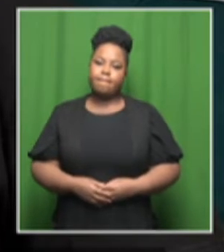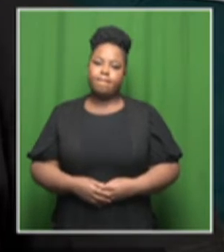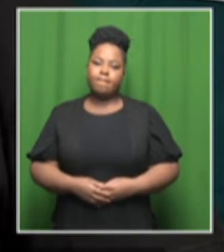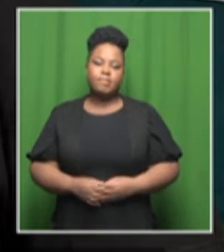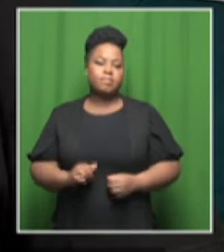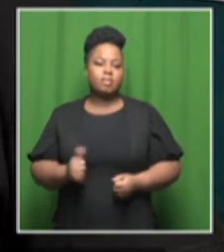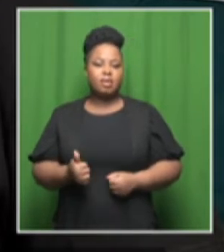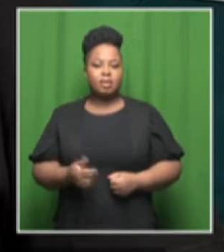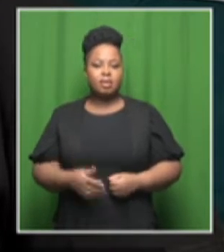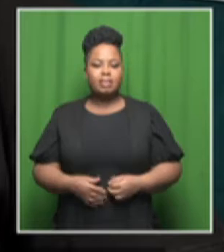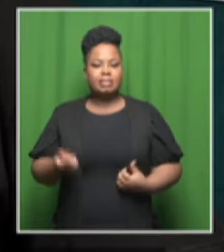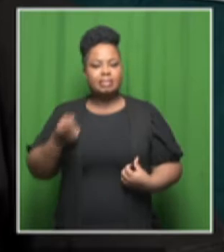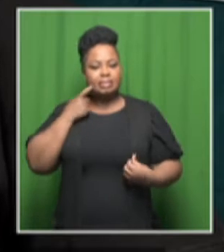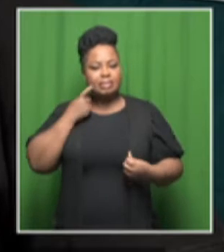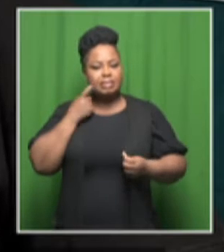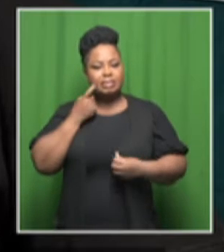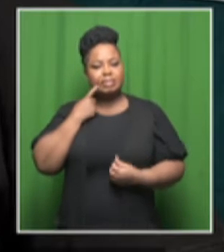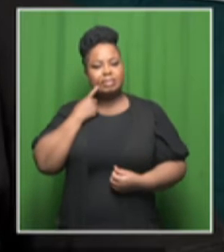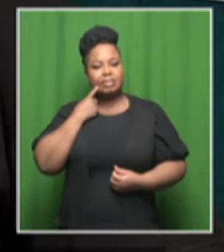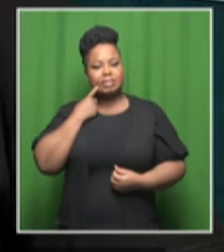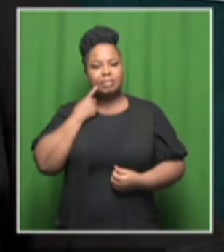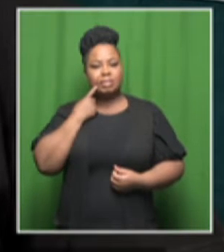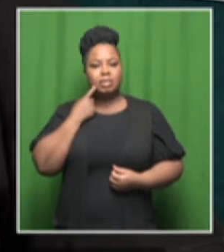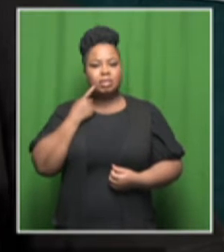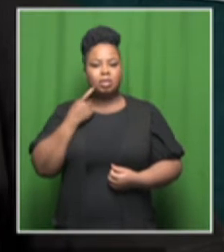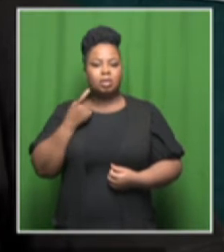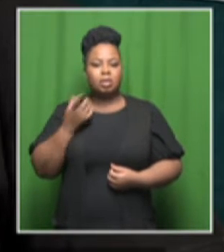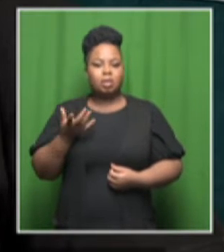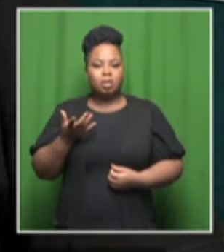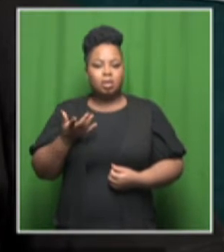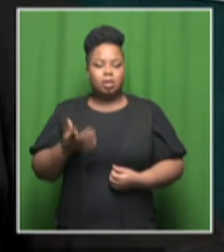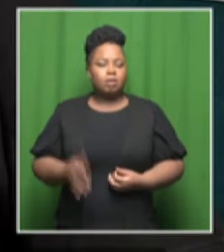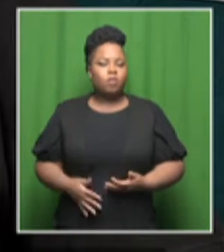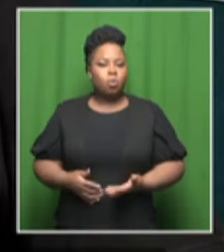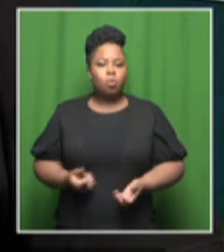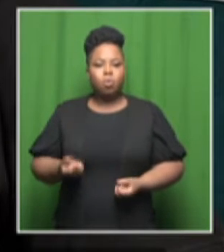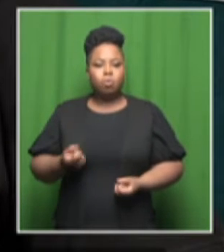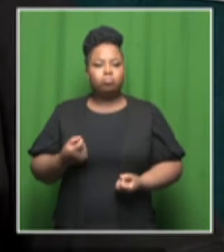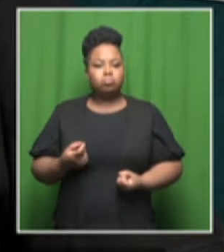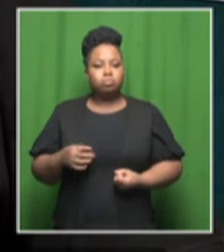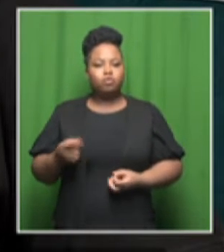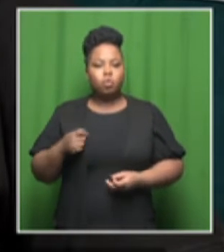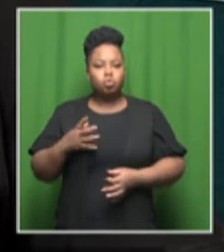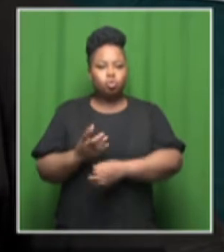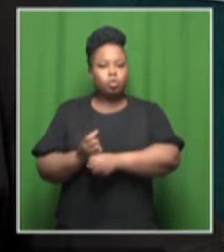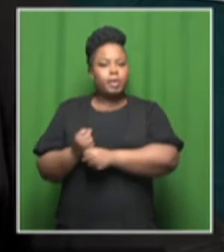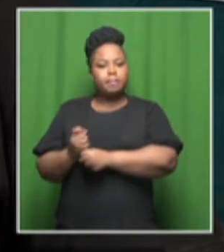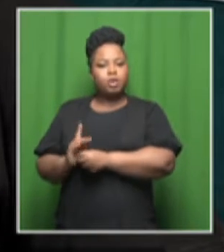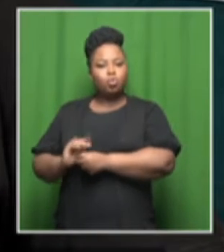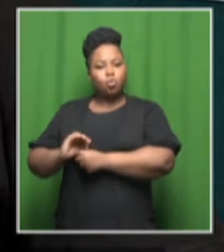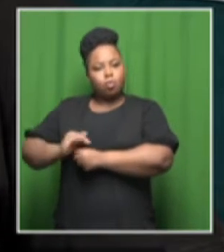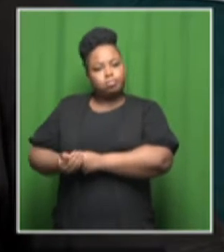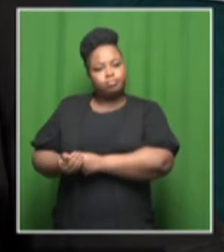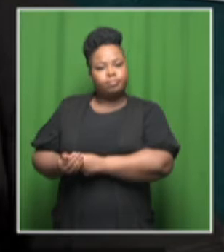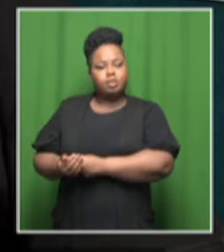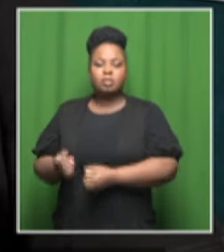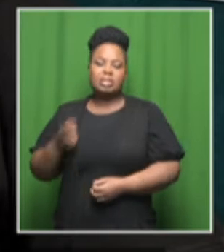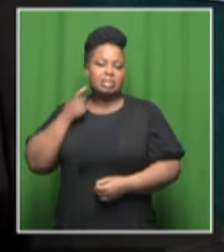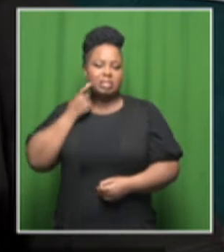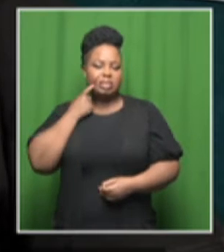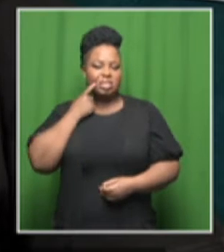the easier the stimulation. So you don't use a lot of medication. Okay. So with